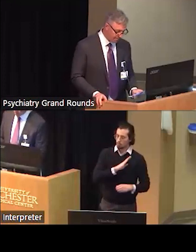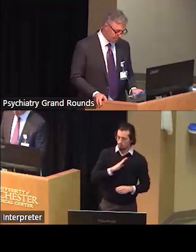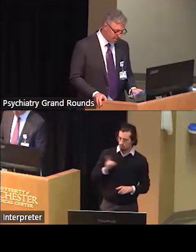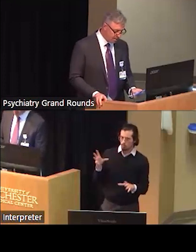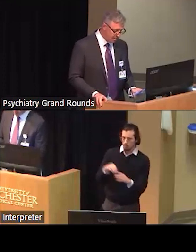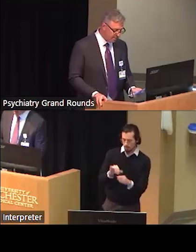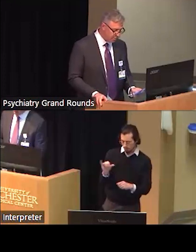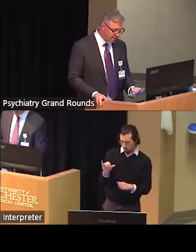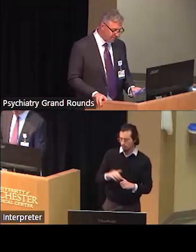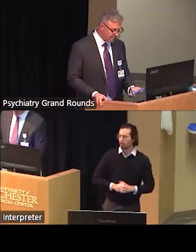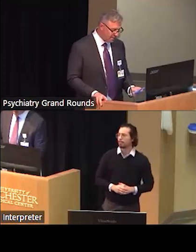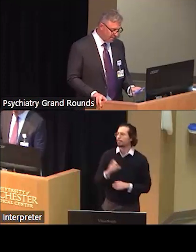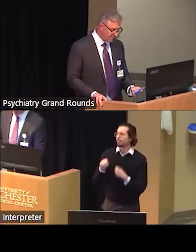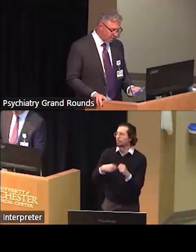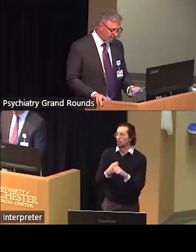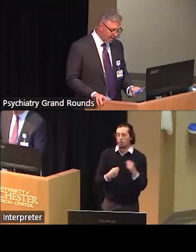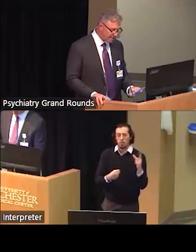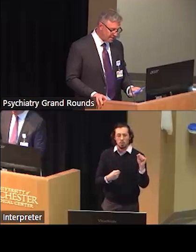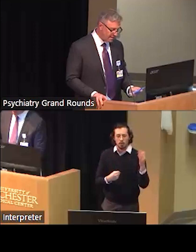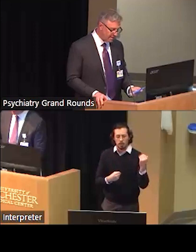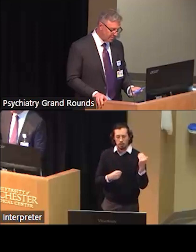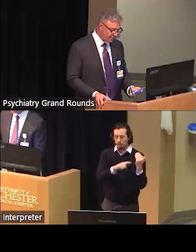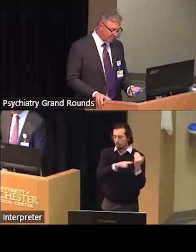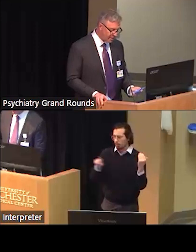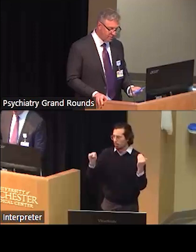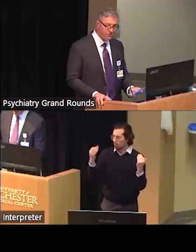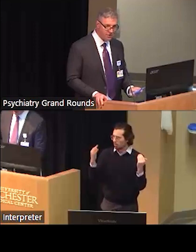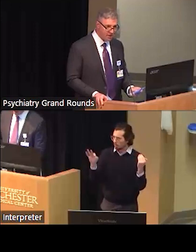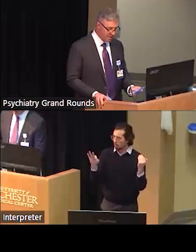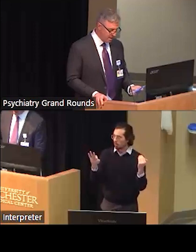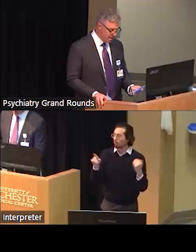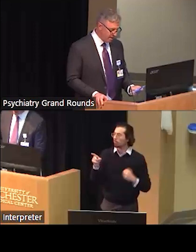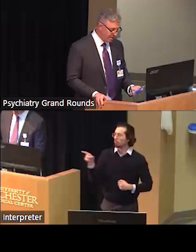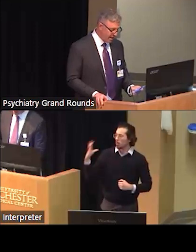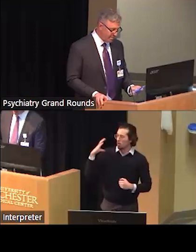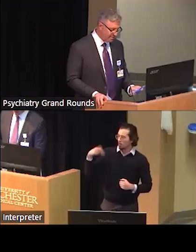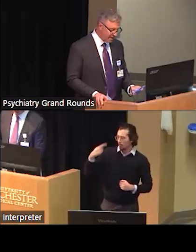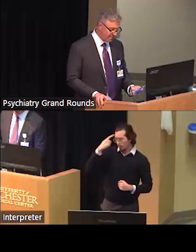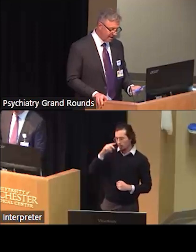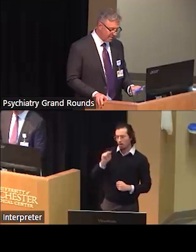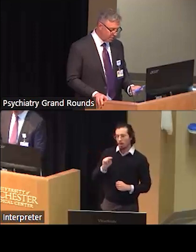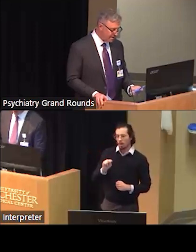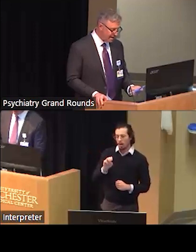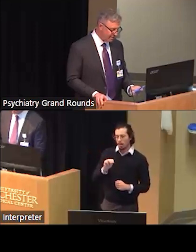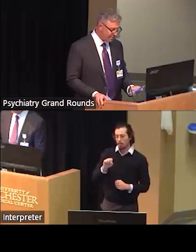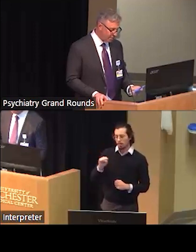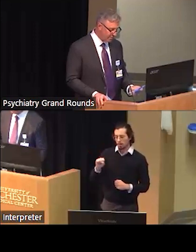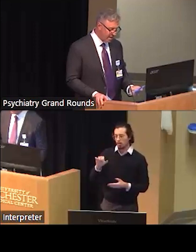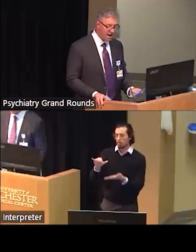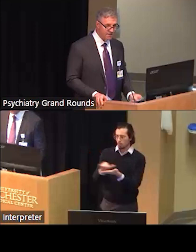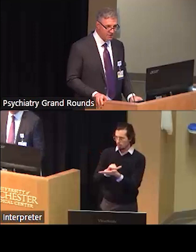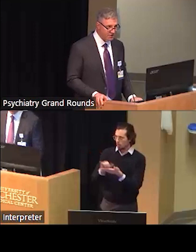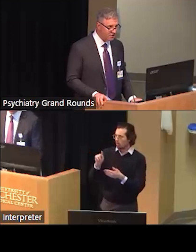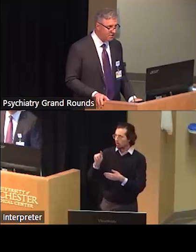Program. From 2015 to 2019, Dr. Privitera was chair of the MSS-NY Task